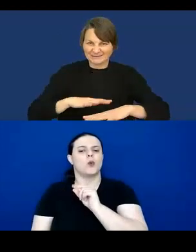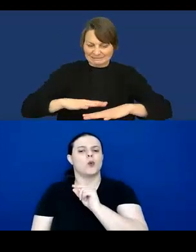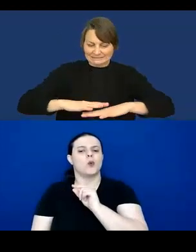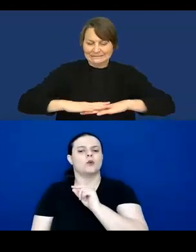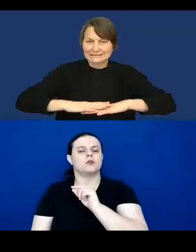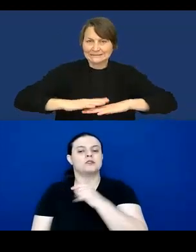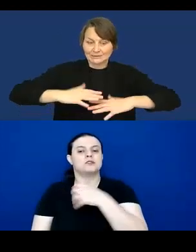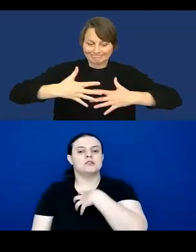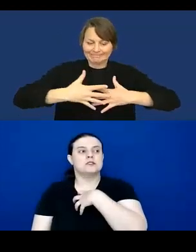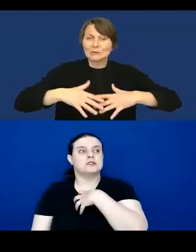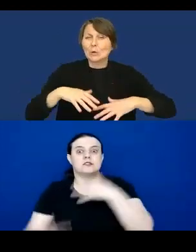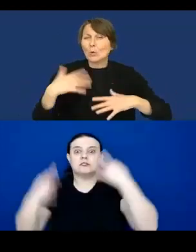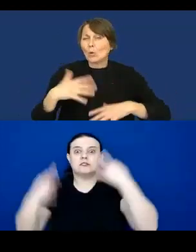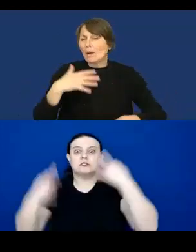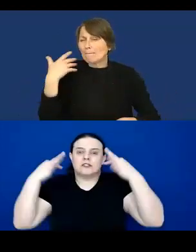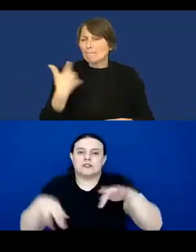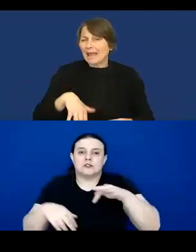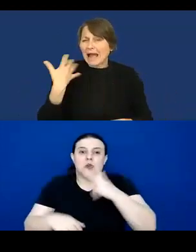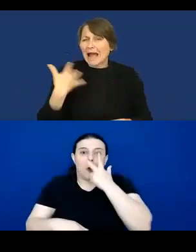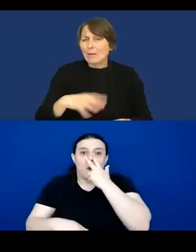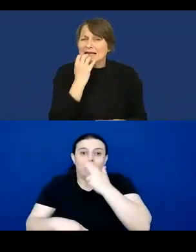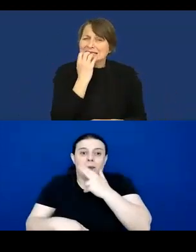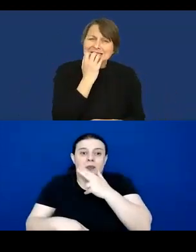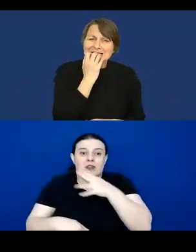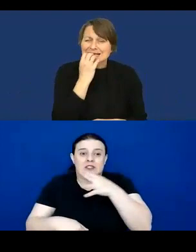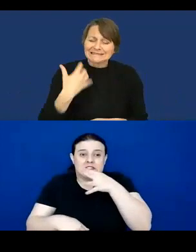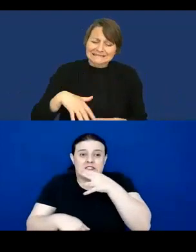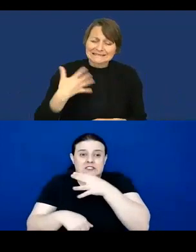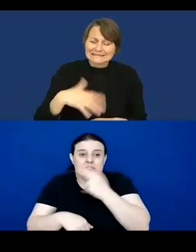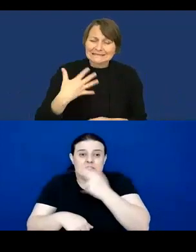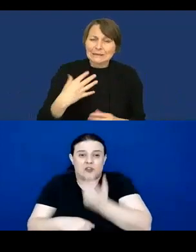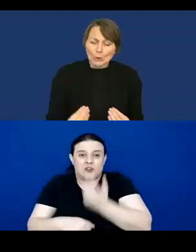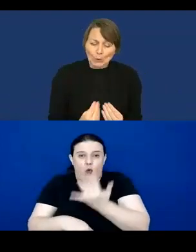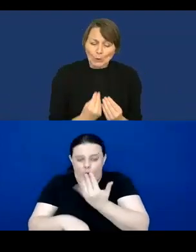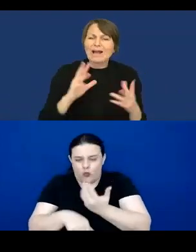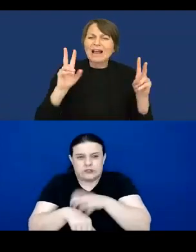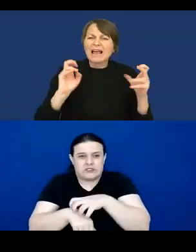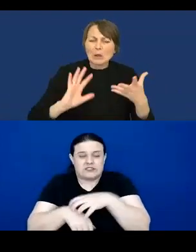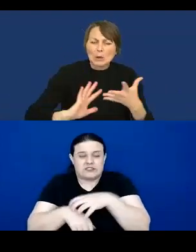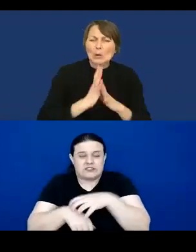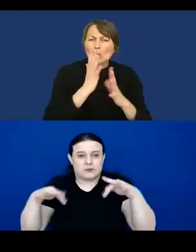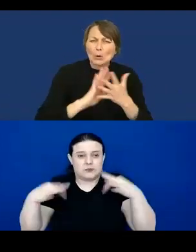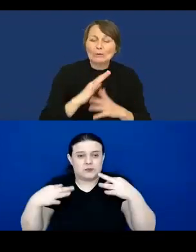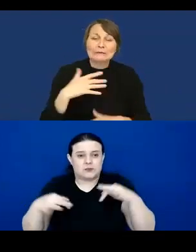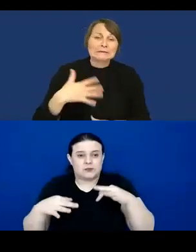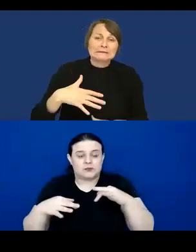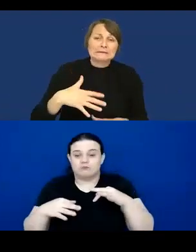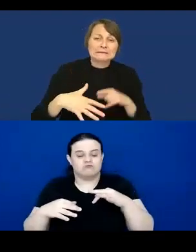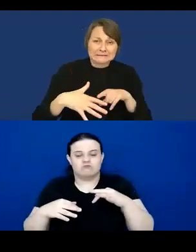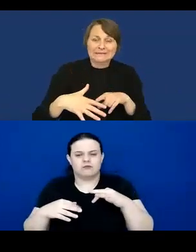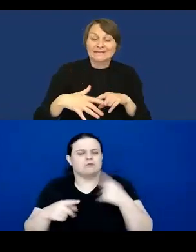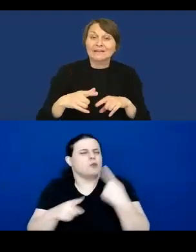you a painful and a burning sensation. And I'm not going into any details about the explanation,